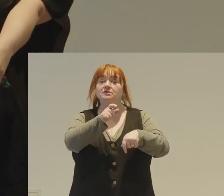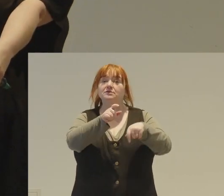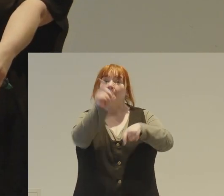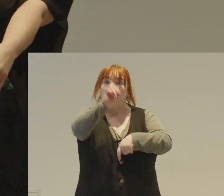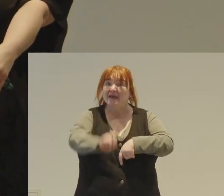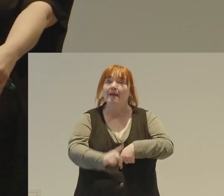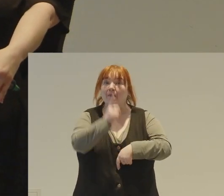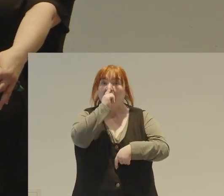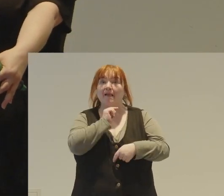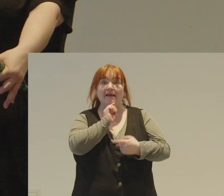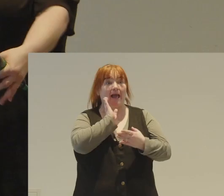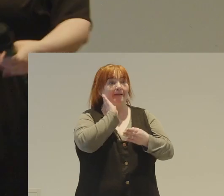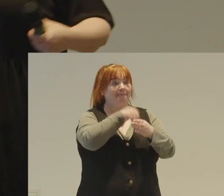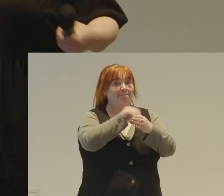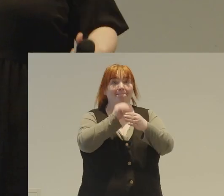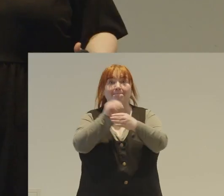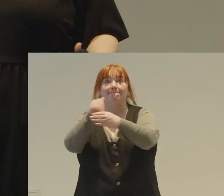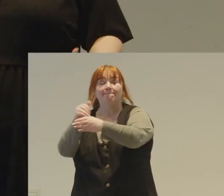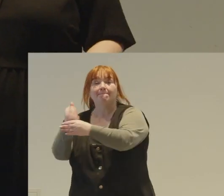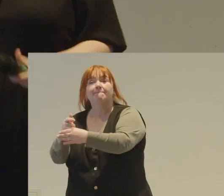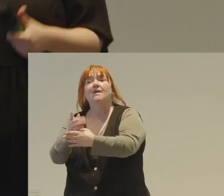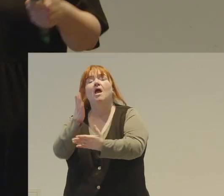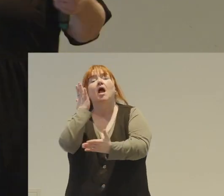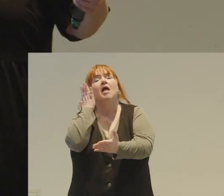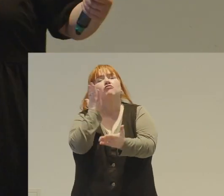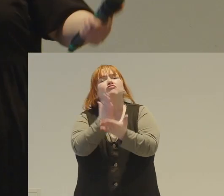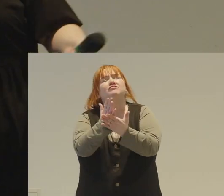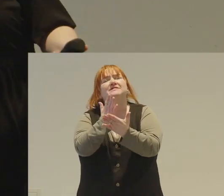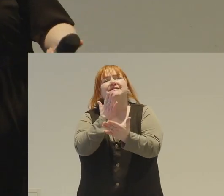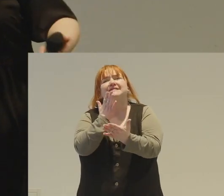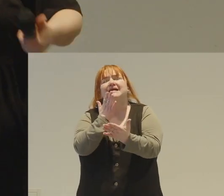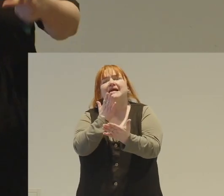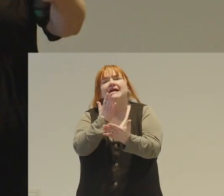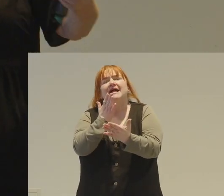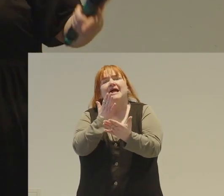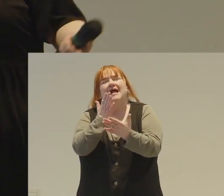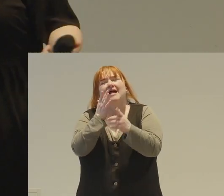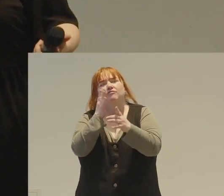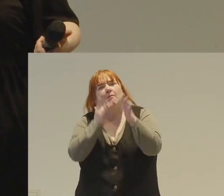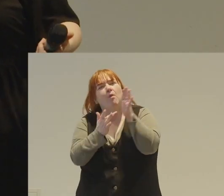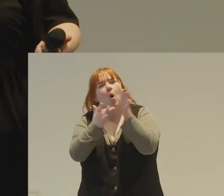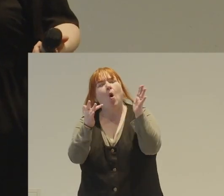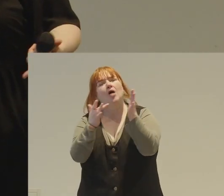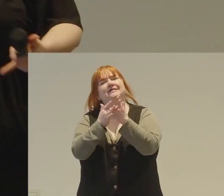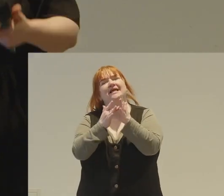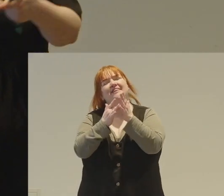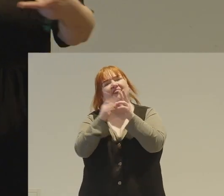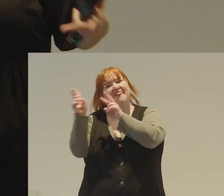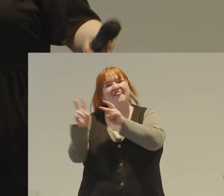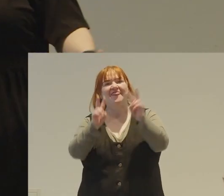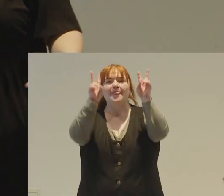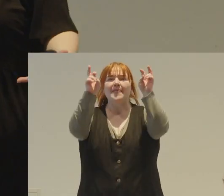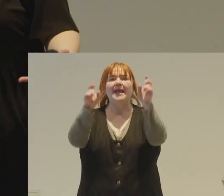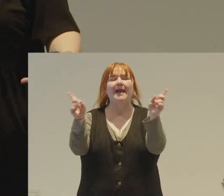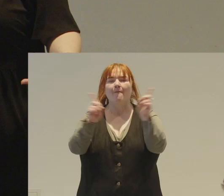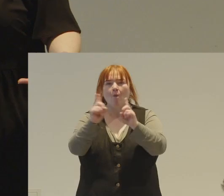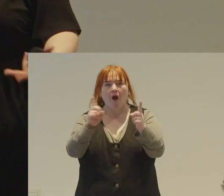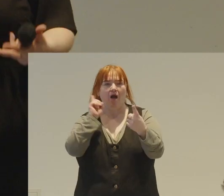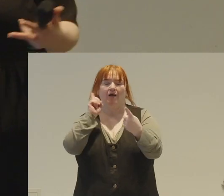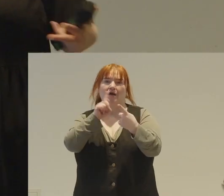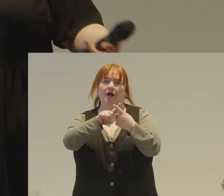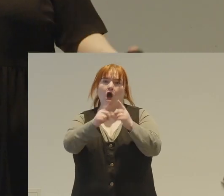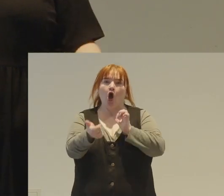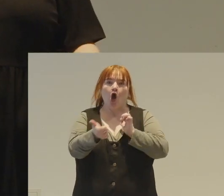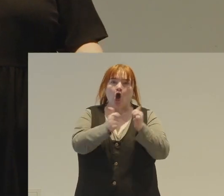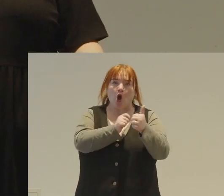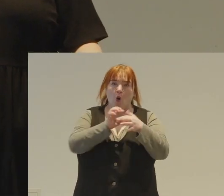thread through is that things like co-leadership, things like creative support, things like access to work,